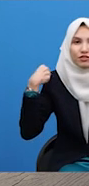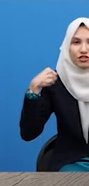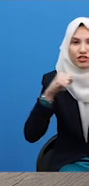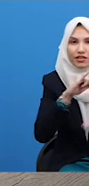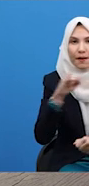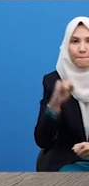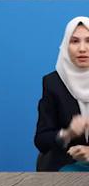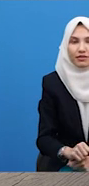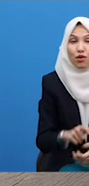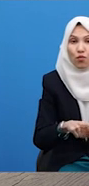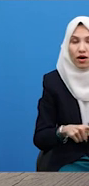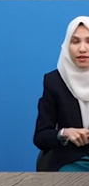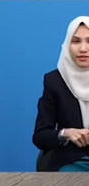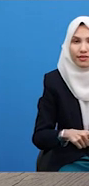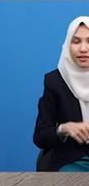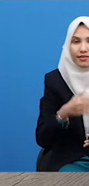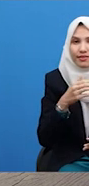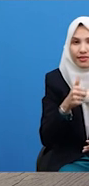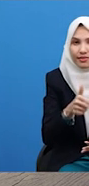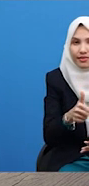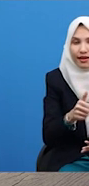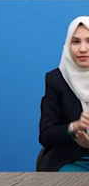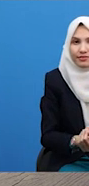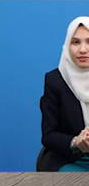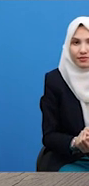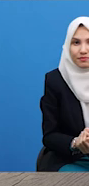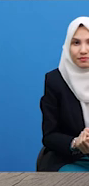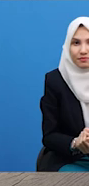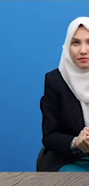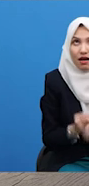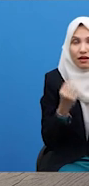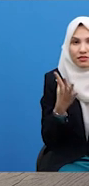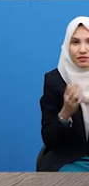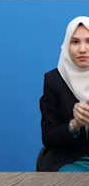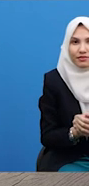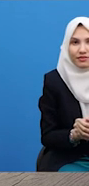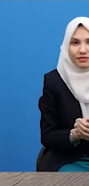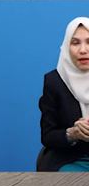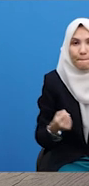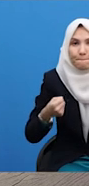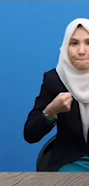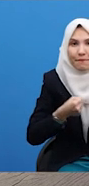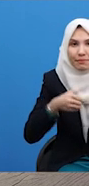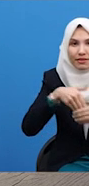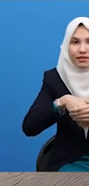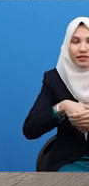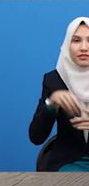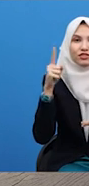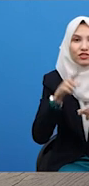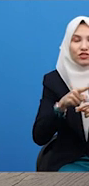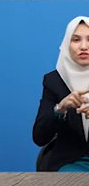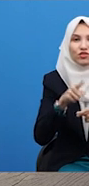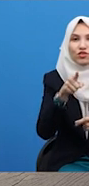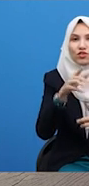What a nice surprise. Didn't expect to bump into you here. Where are you going?